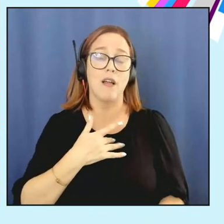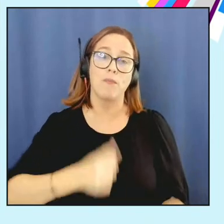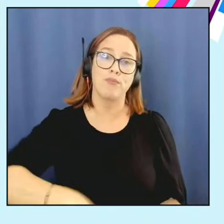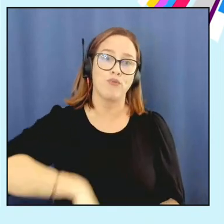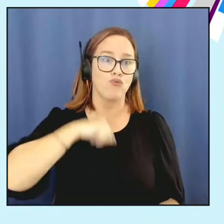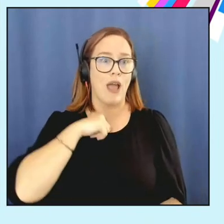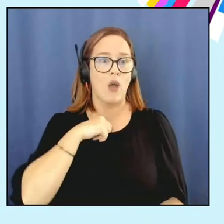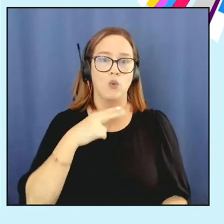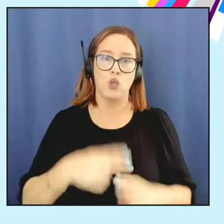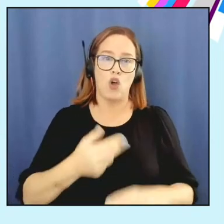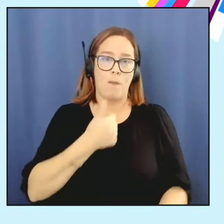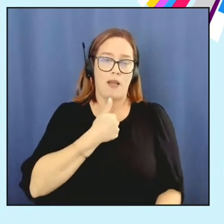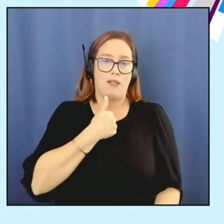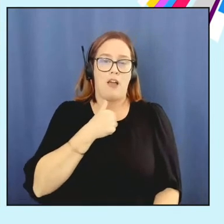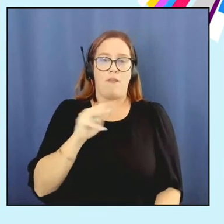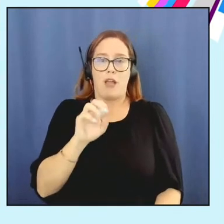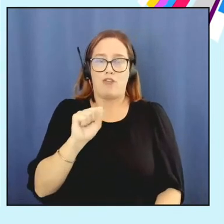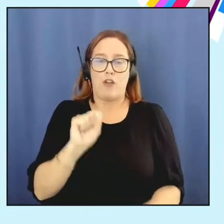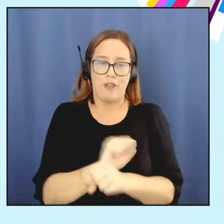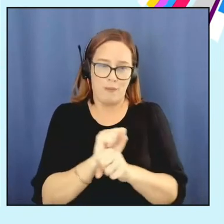myself a Microsoft employee.